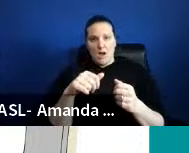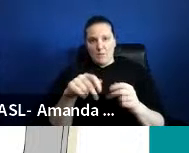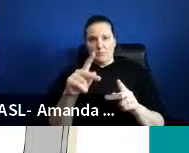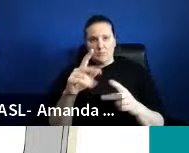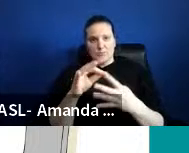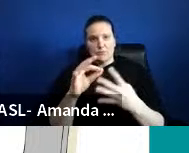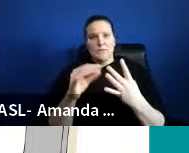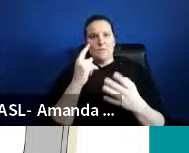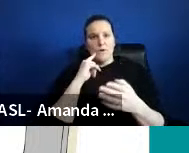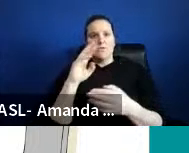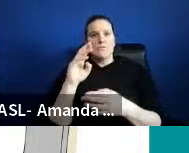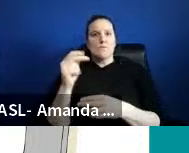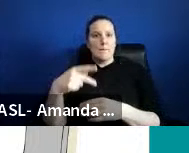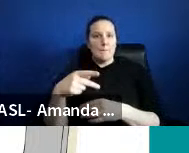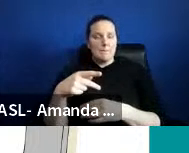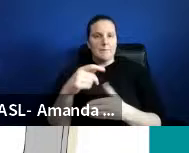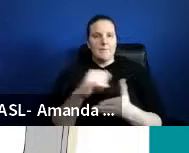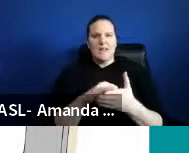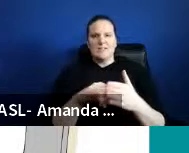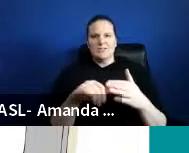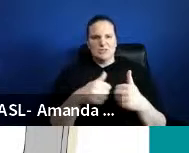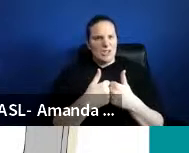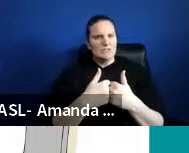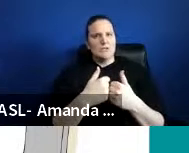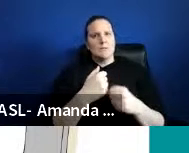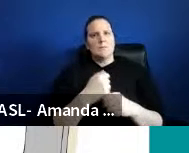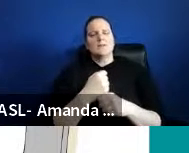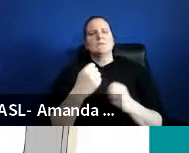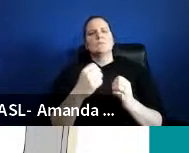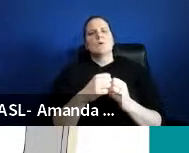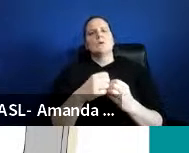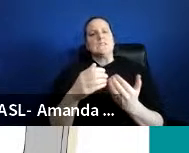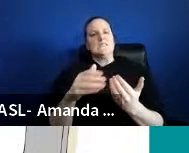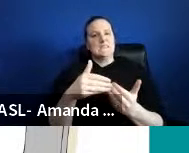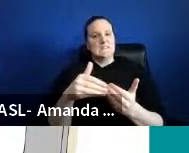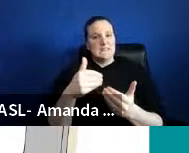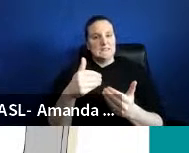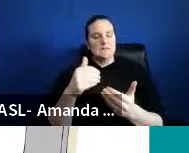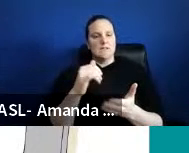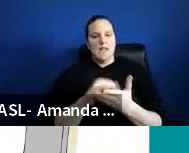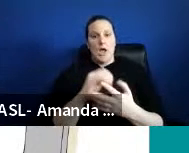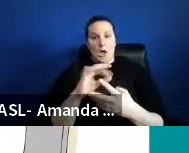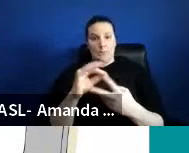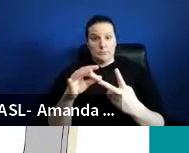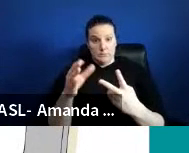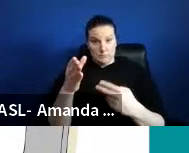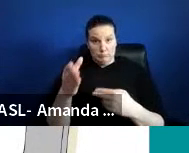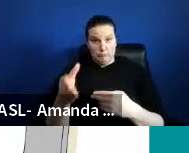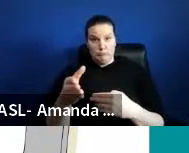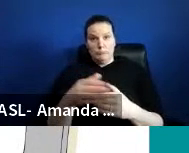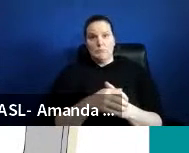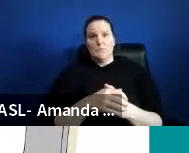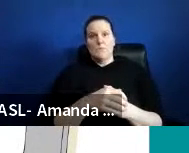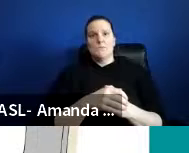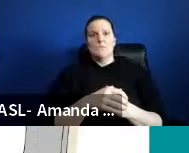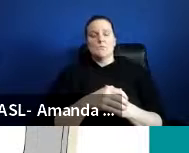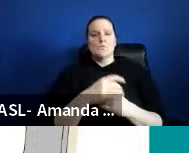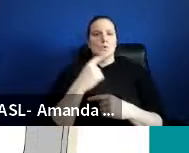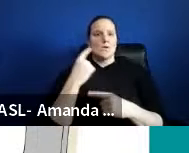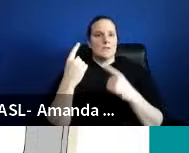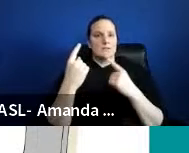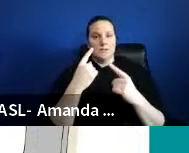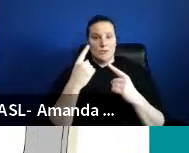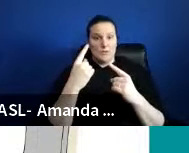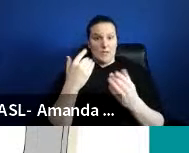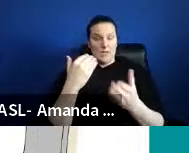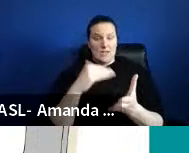challenges with getting a ramp in. And one of the options that makes that the easiest is this option here. And the other thing we're considering when